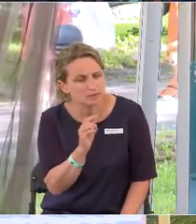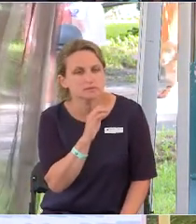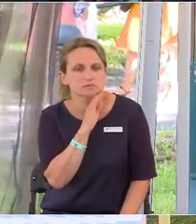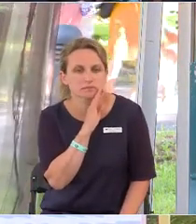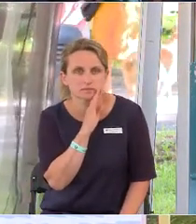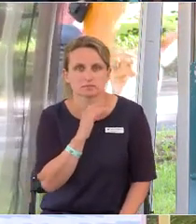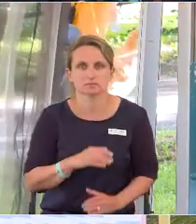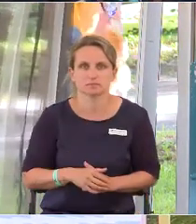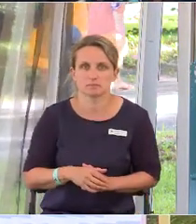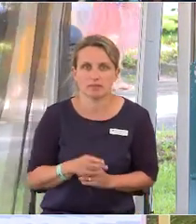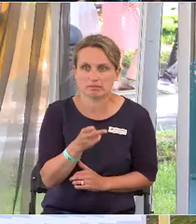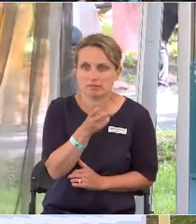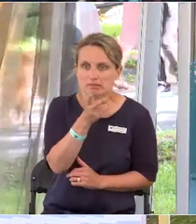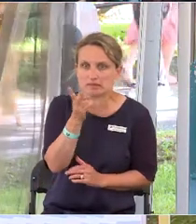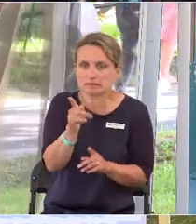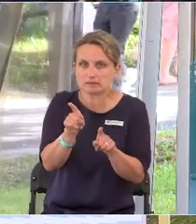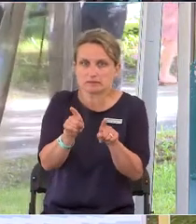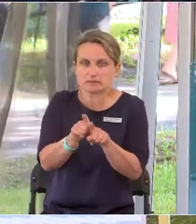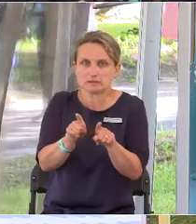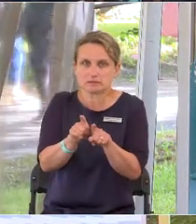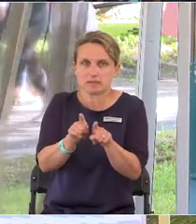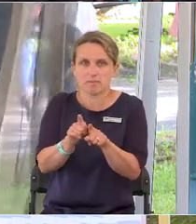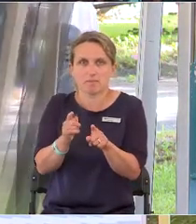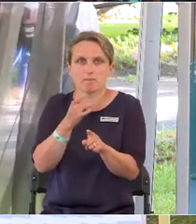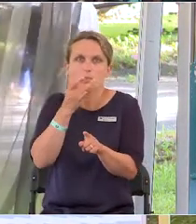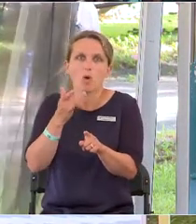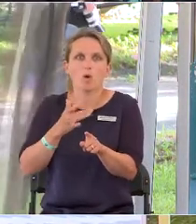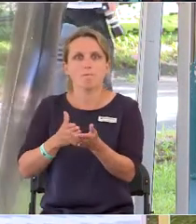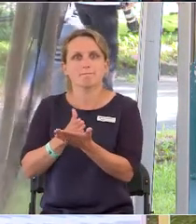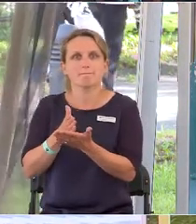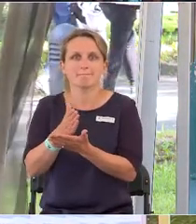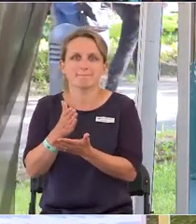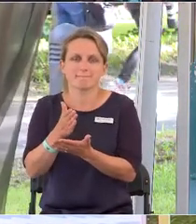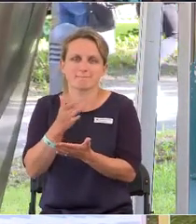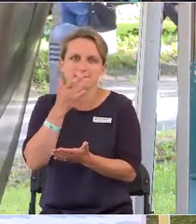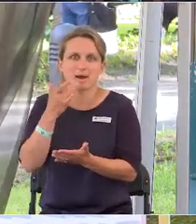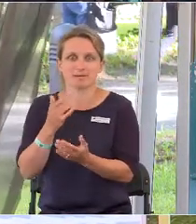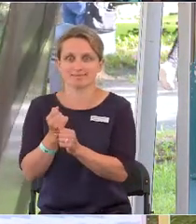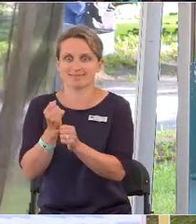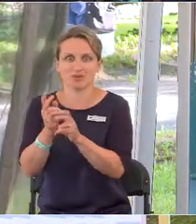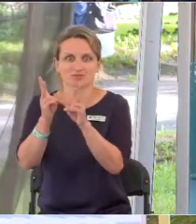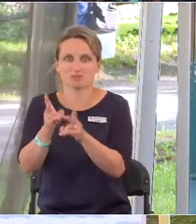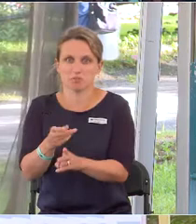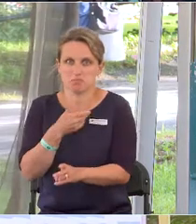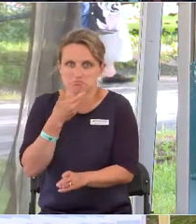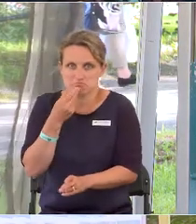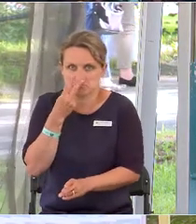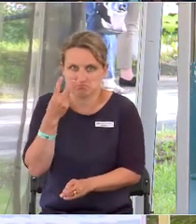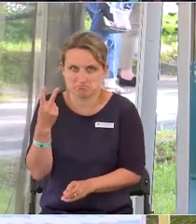I haven't seen other political parties do as effectively as they can do it.